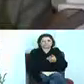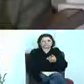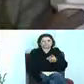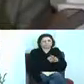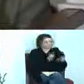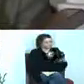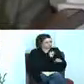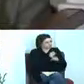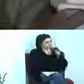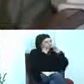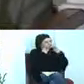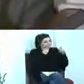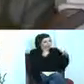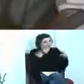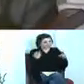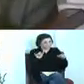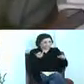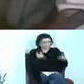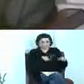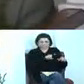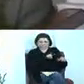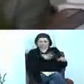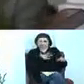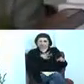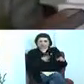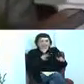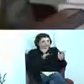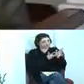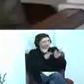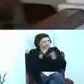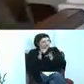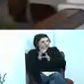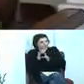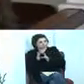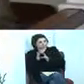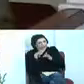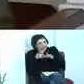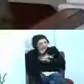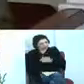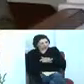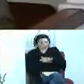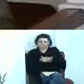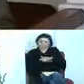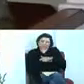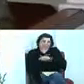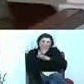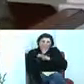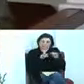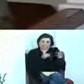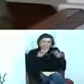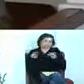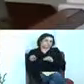like. Jesus comes in and says, you've got to move.